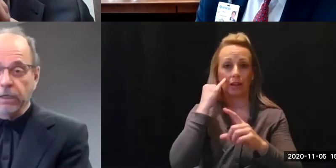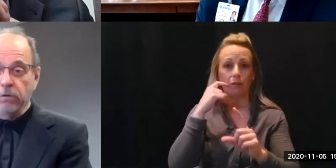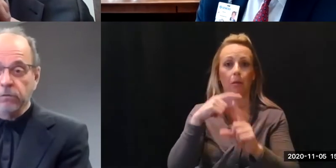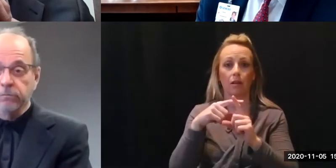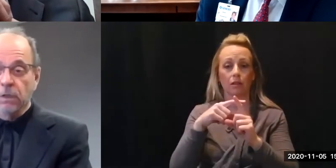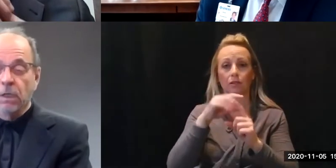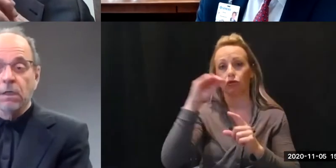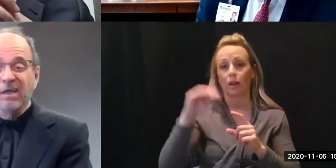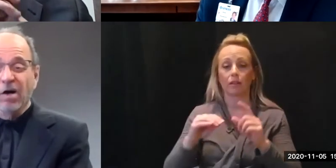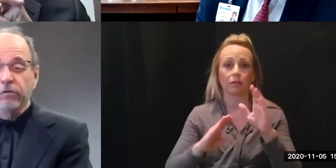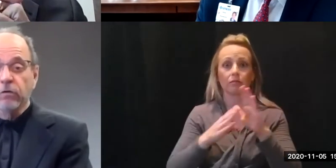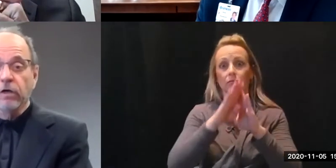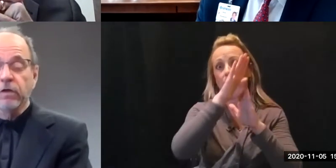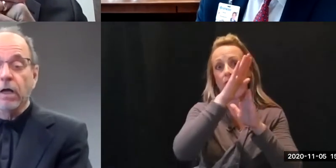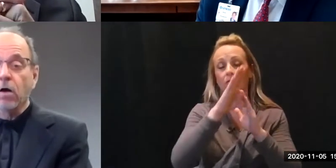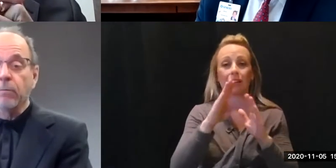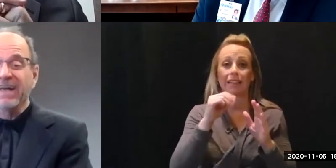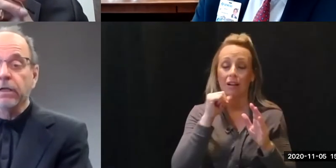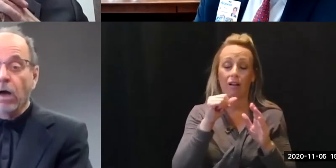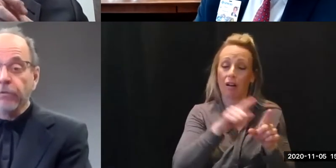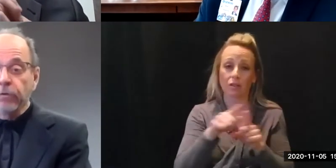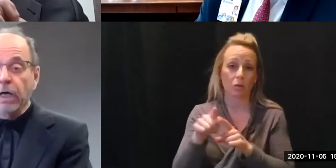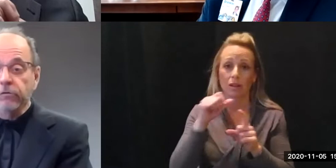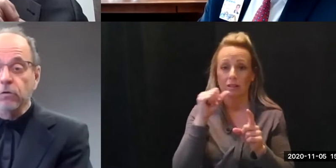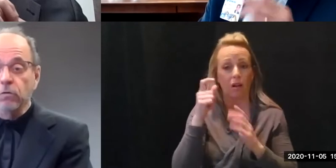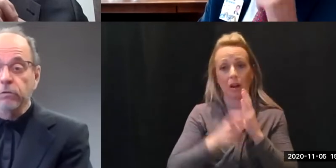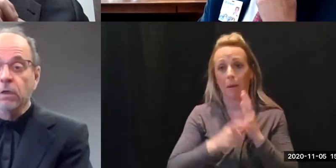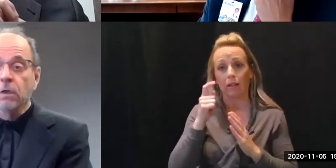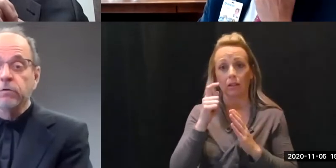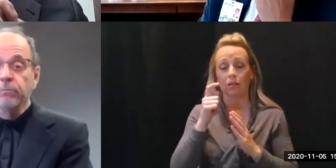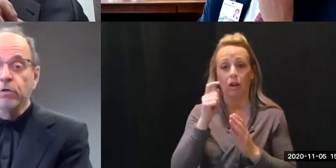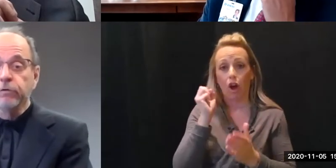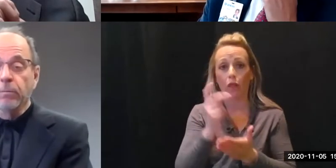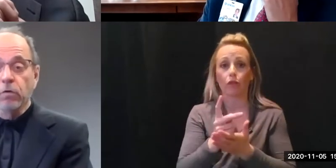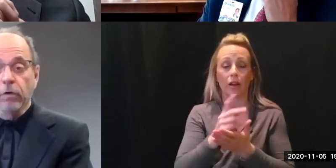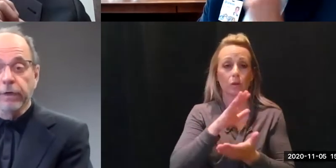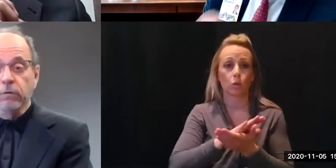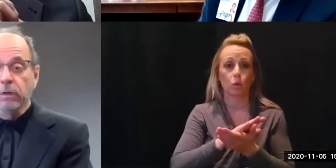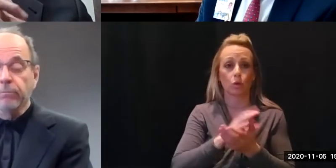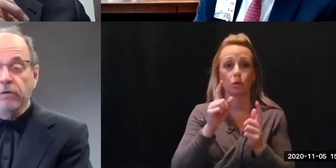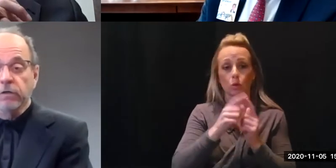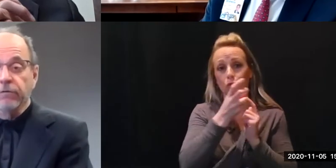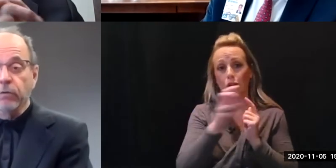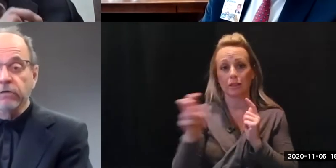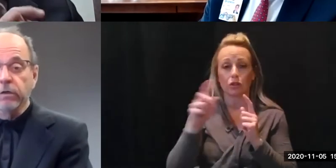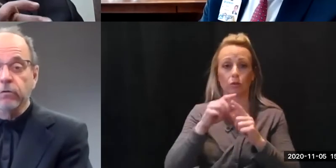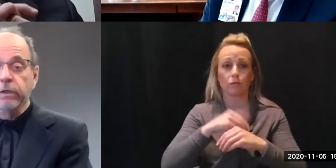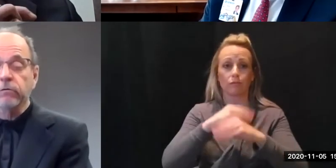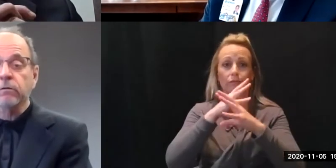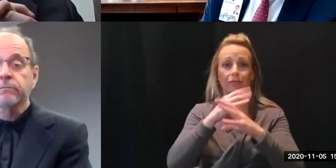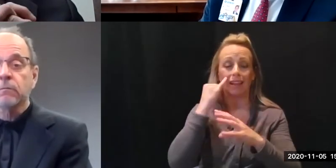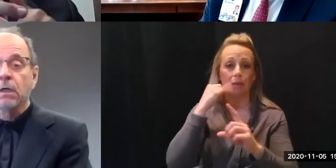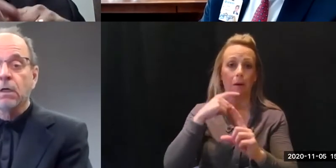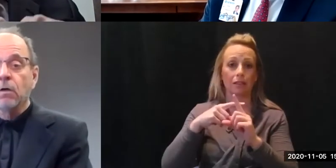high levels. It also does not automatically authorize schools to move to remote learning when positivity rates